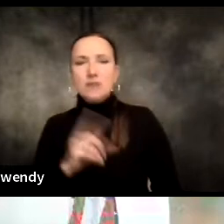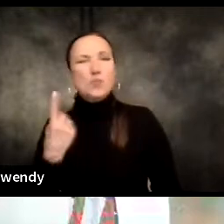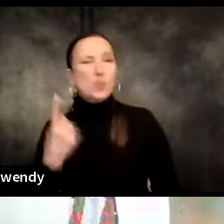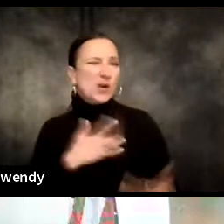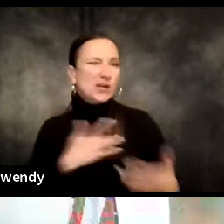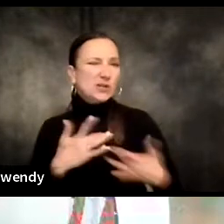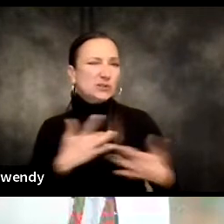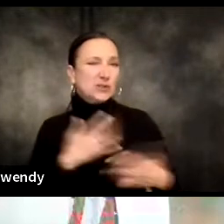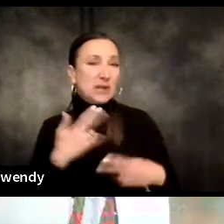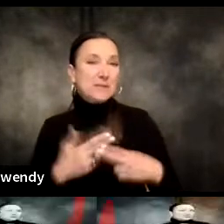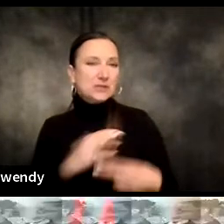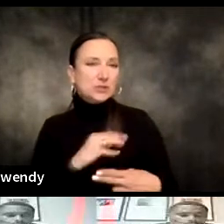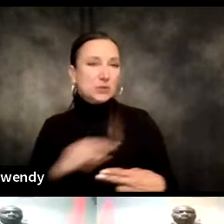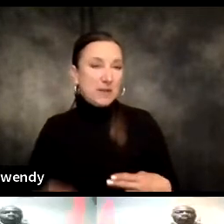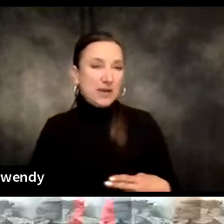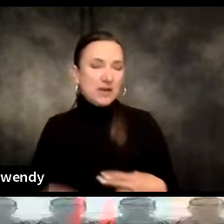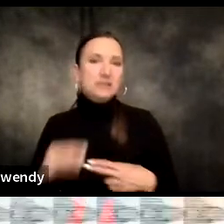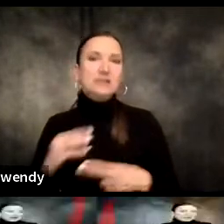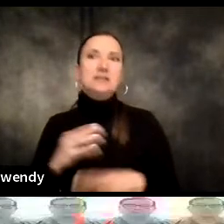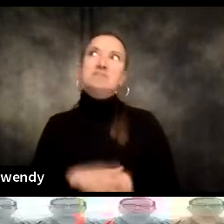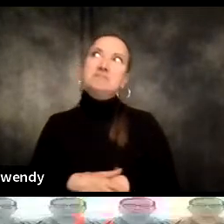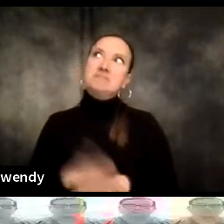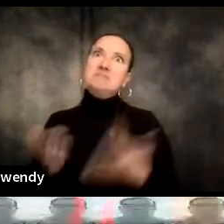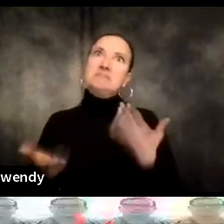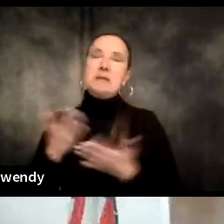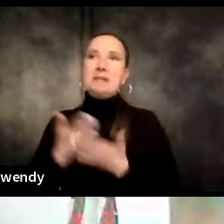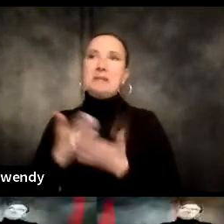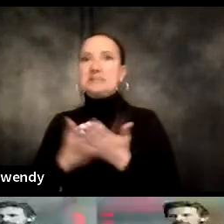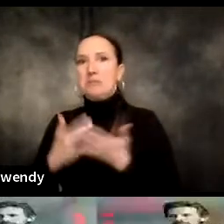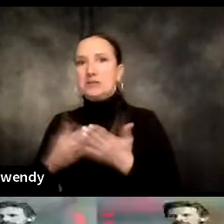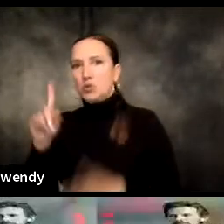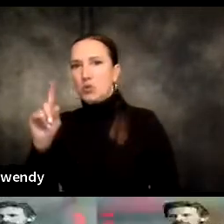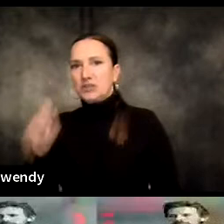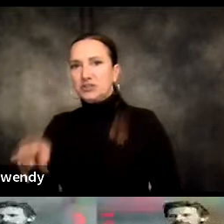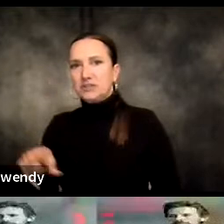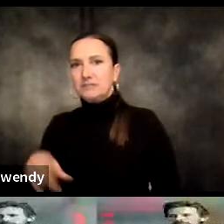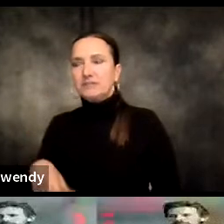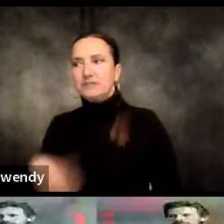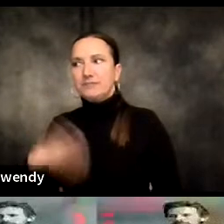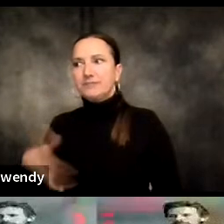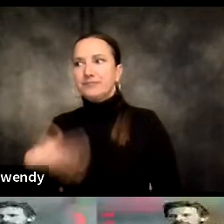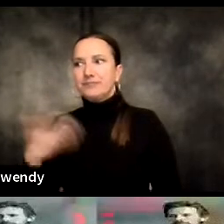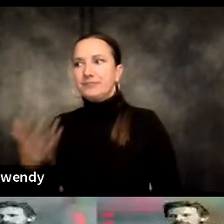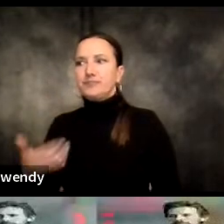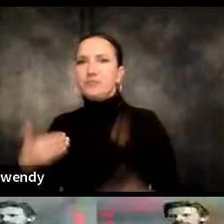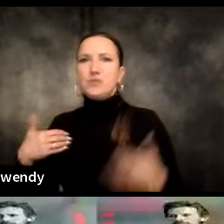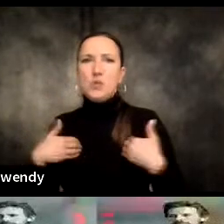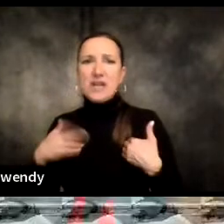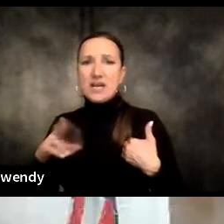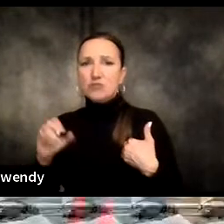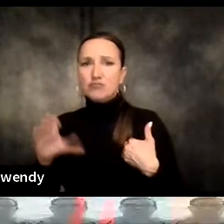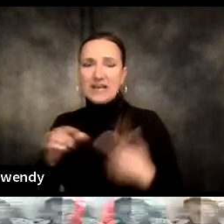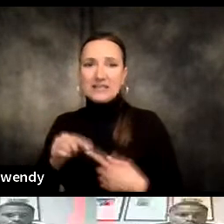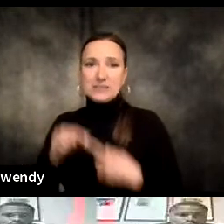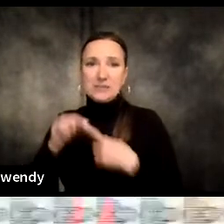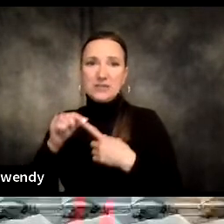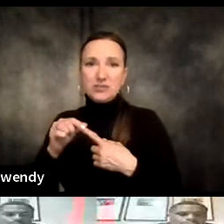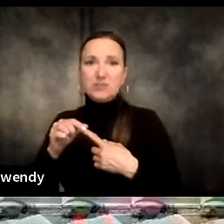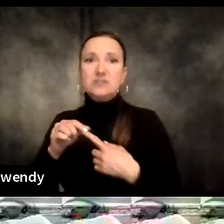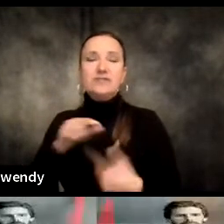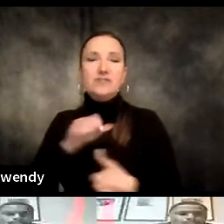concern, and I guess it kind of falls into maybe a budgetary question. We had a rec specialist moved from